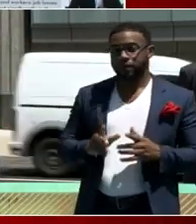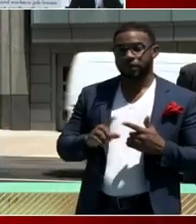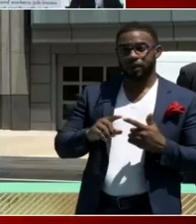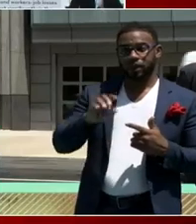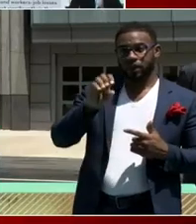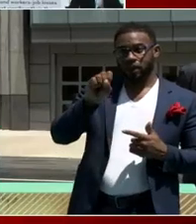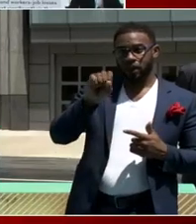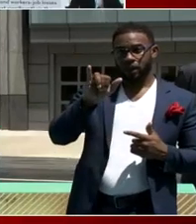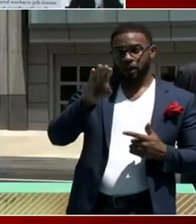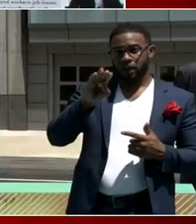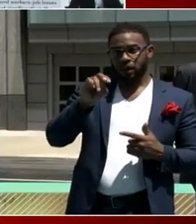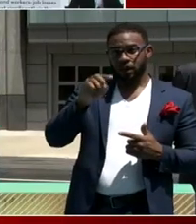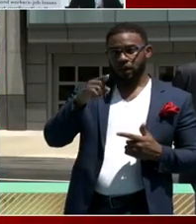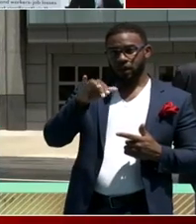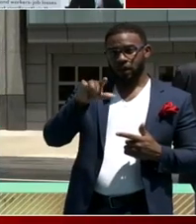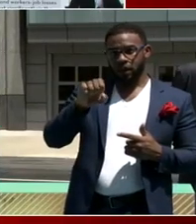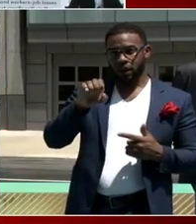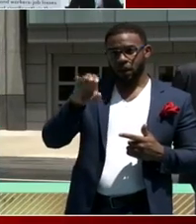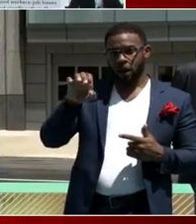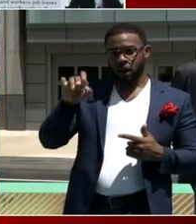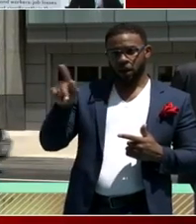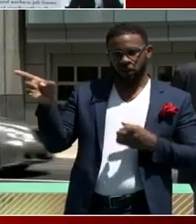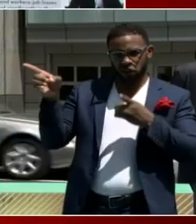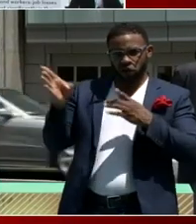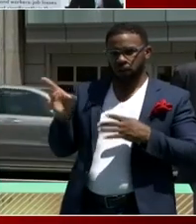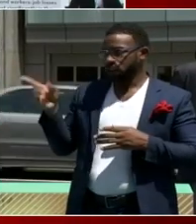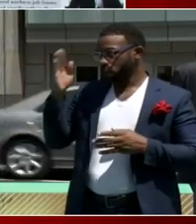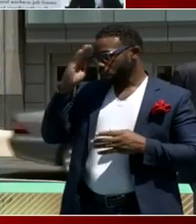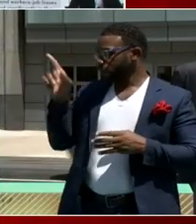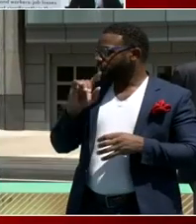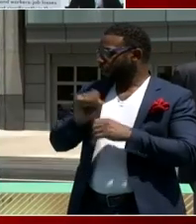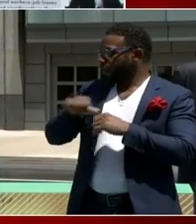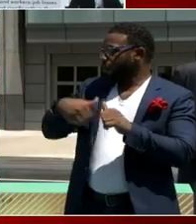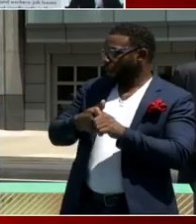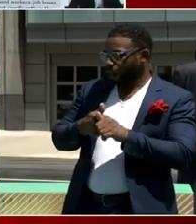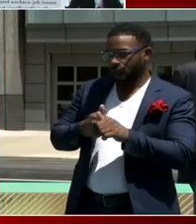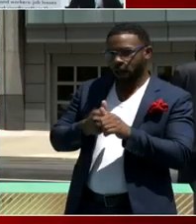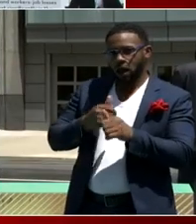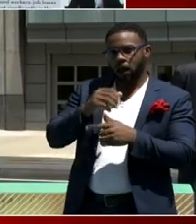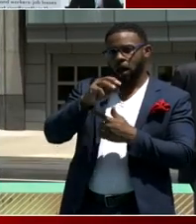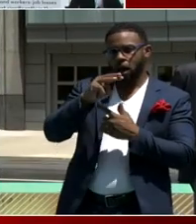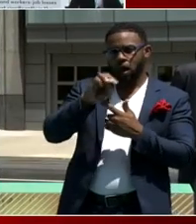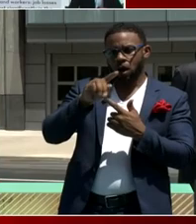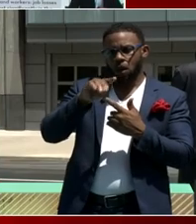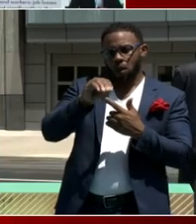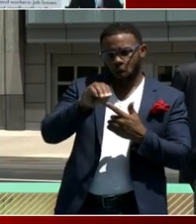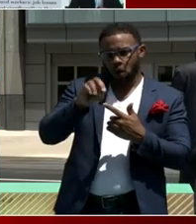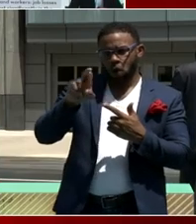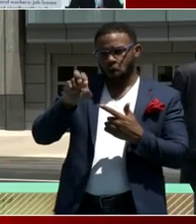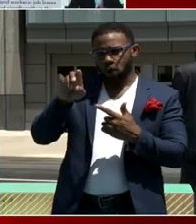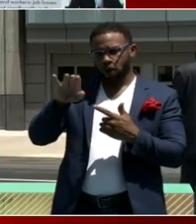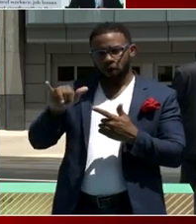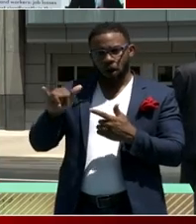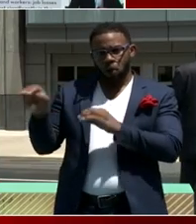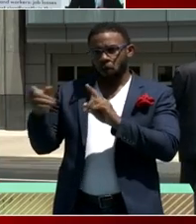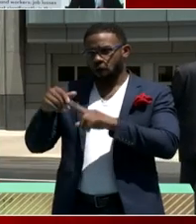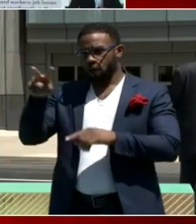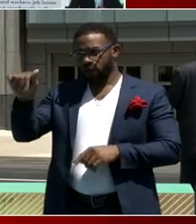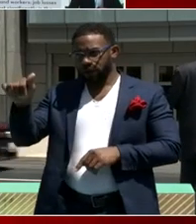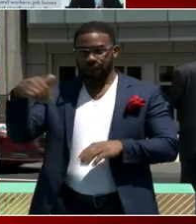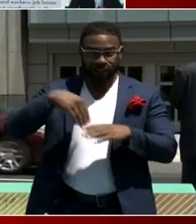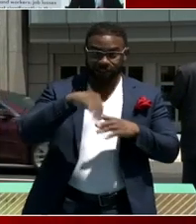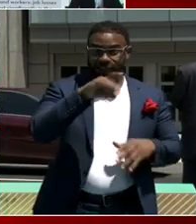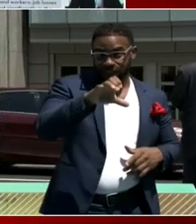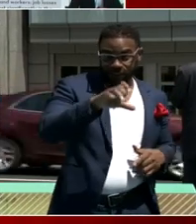Sabangoli Cook is with us. She's behind me right now, and she knows she was actually behind Moto Refi, moving from Virginia